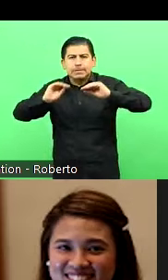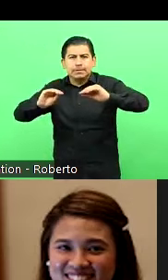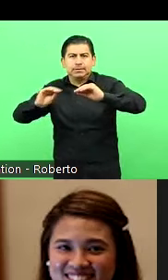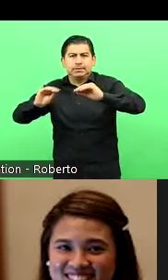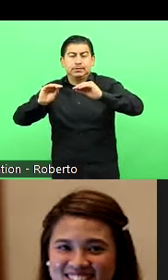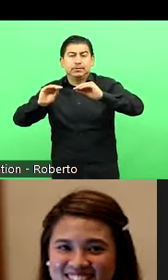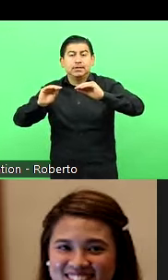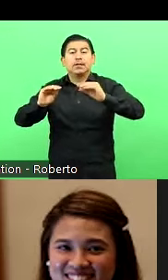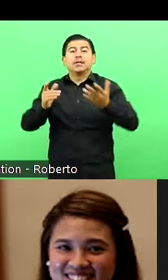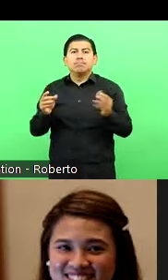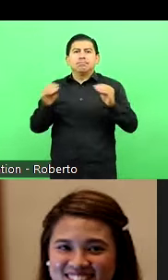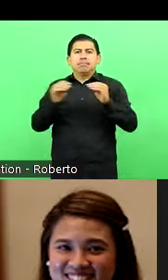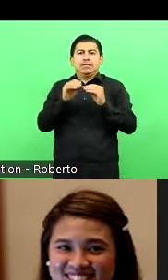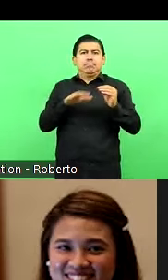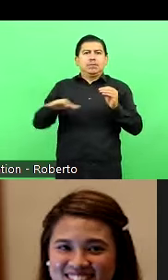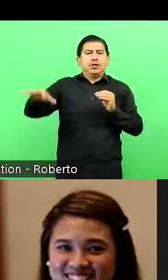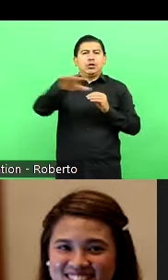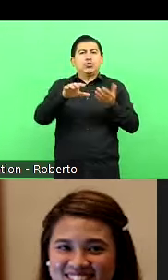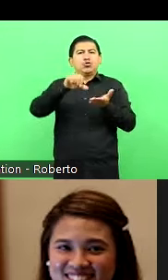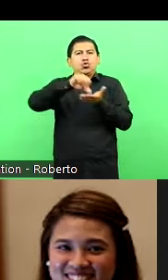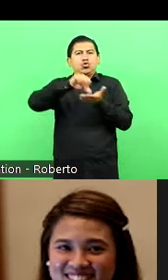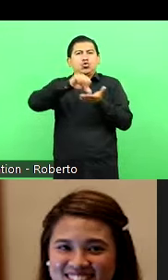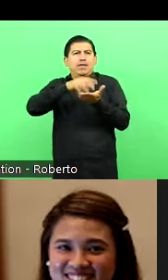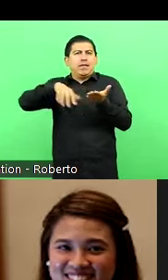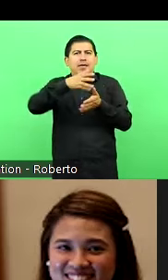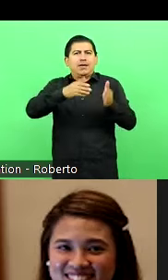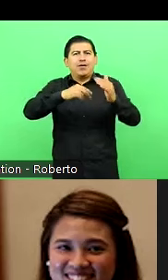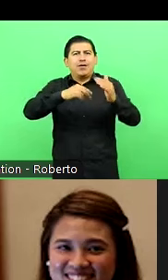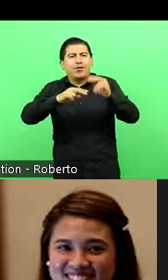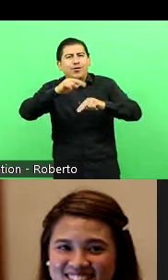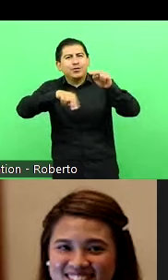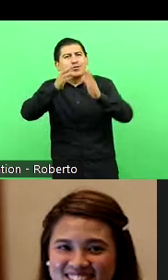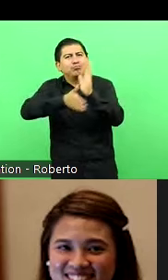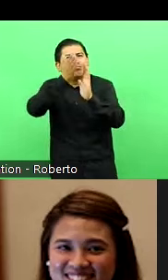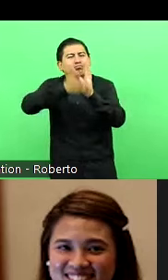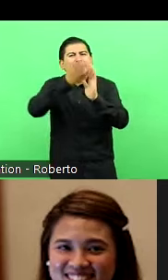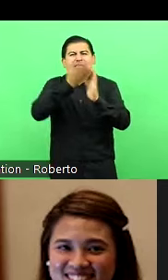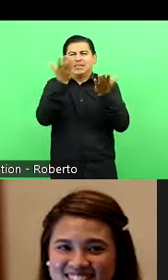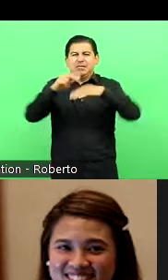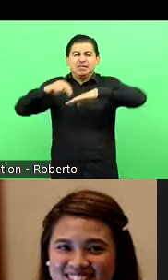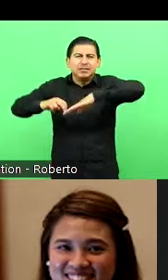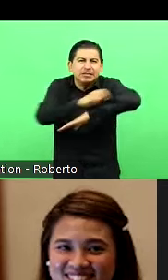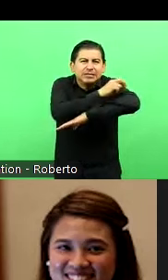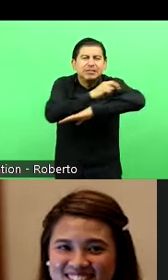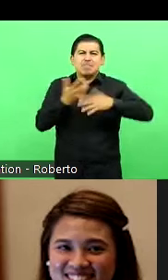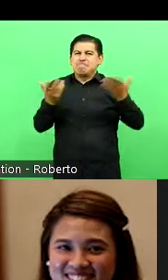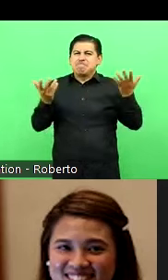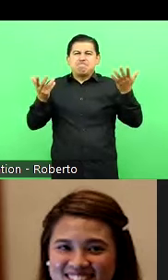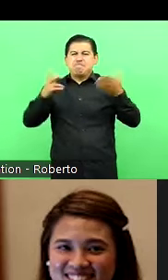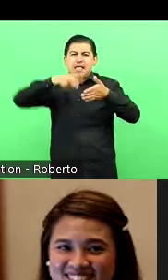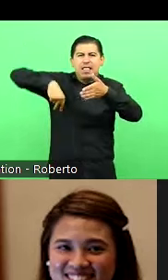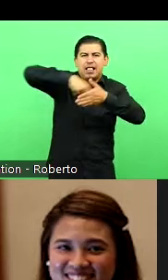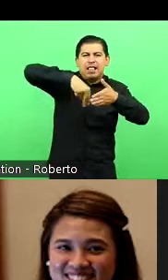possible barriers still that exist in the infrastructure of the city that we really need to